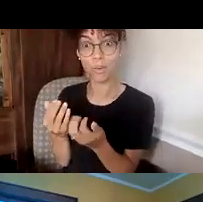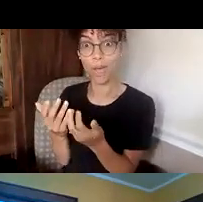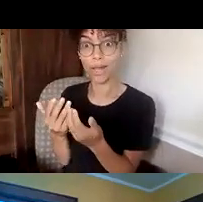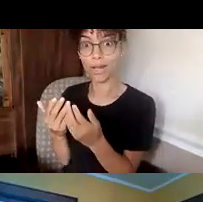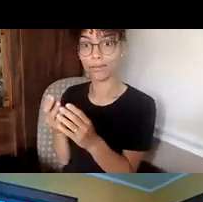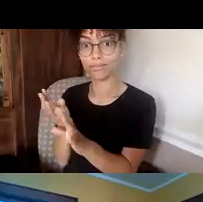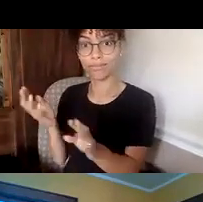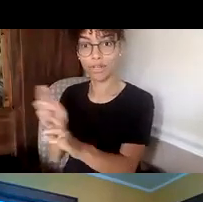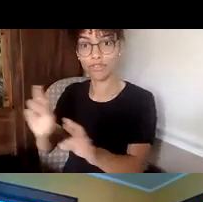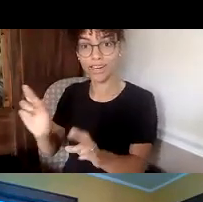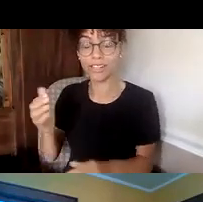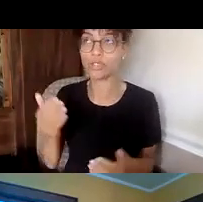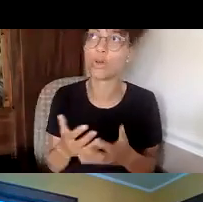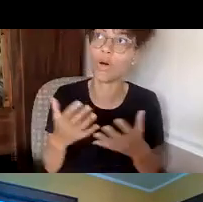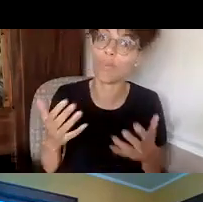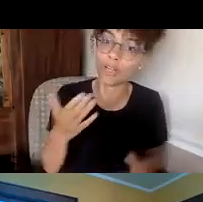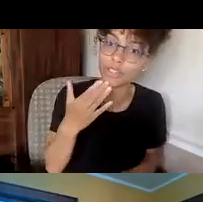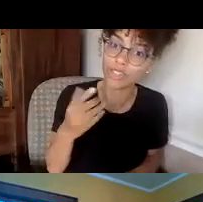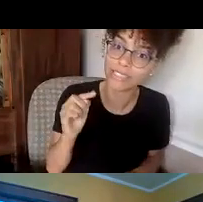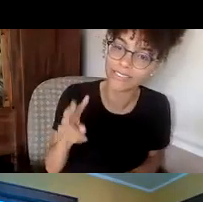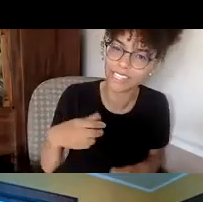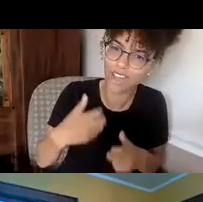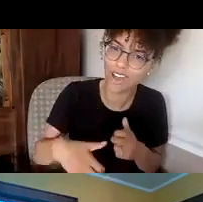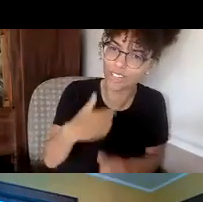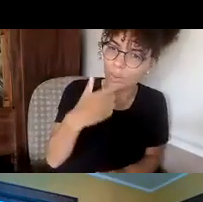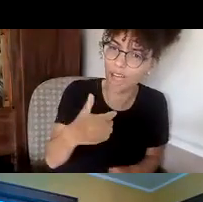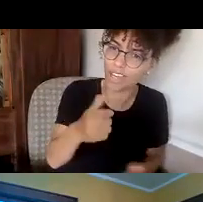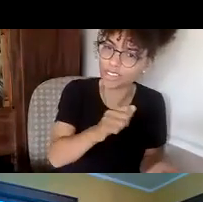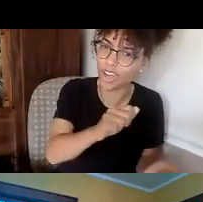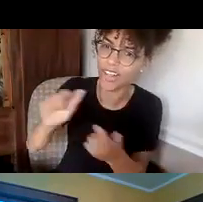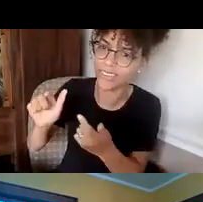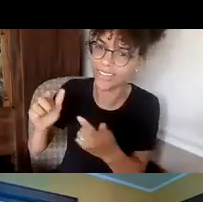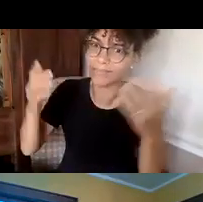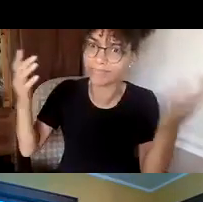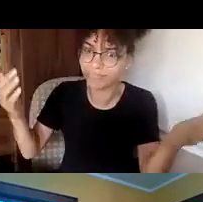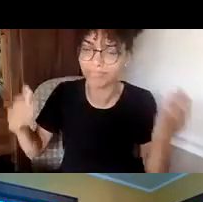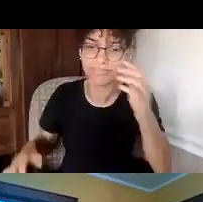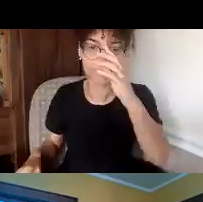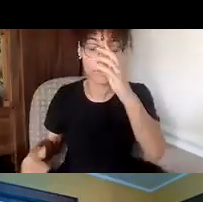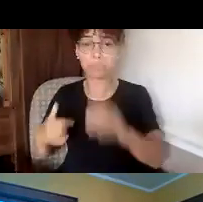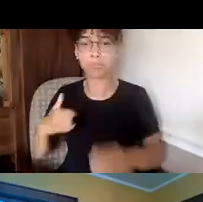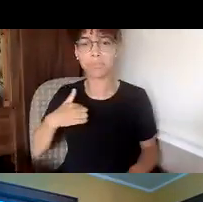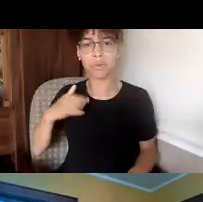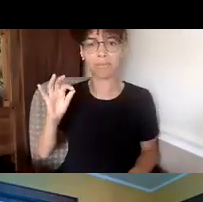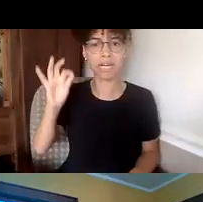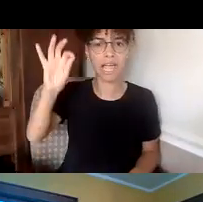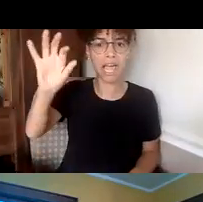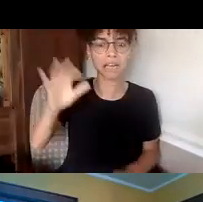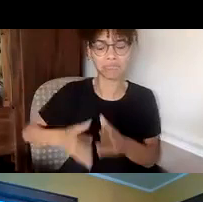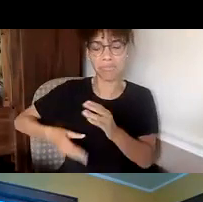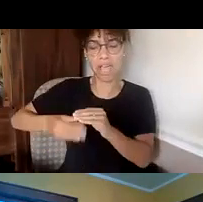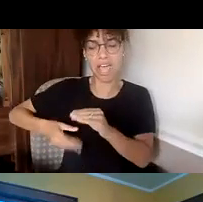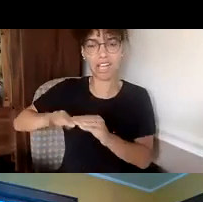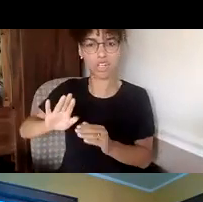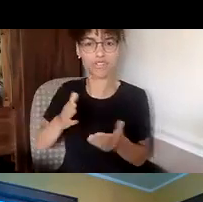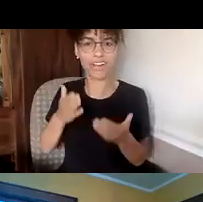good TV out there these days. It's hard to get through all of it. But I'm going to add some of those